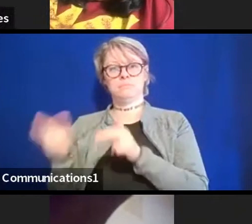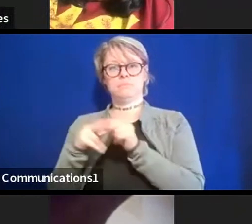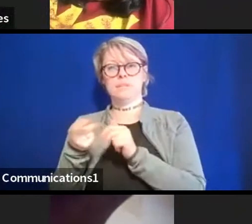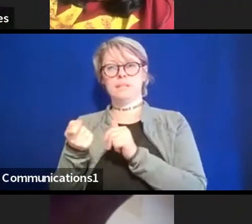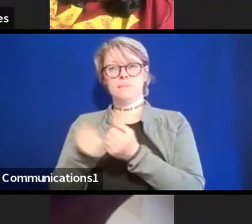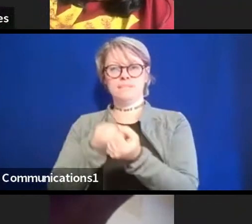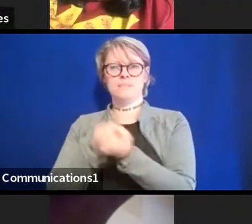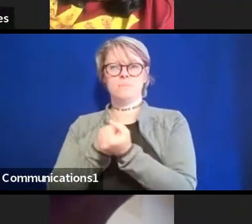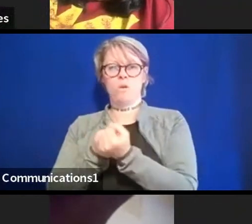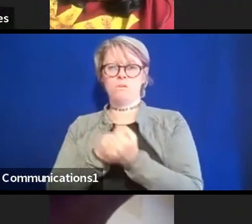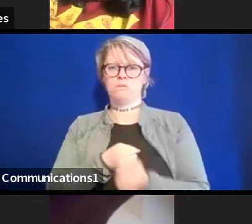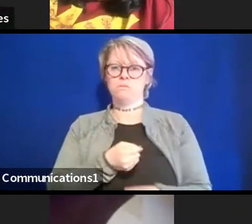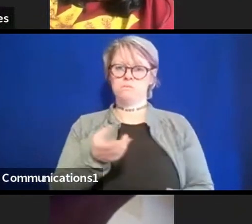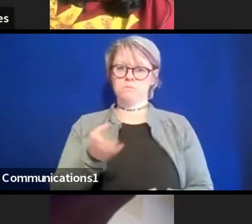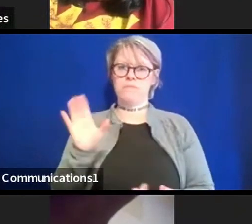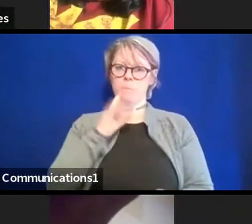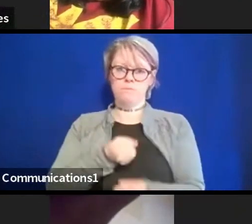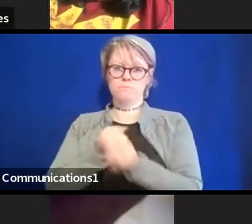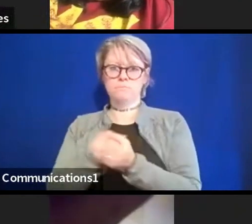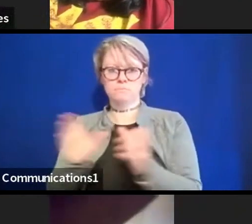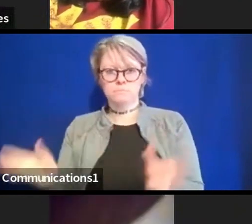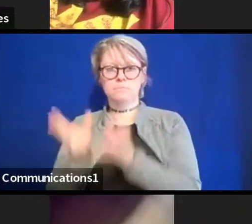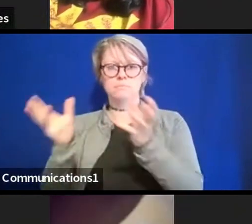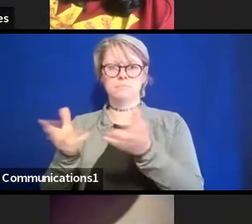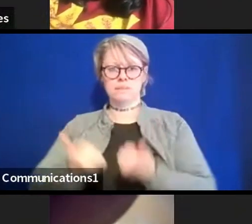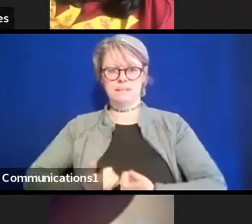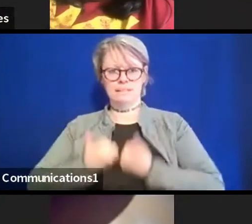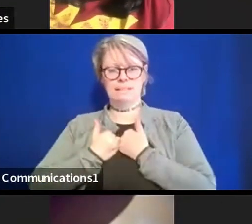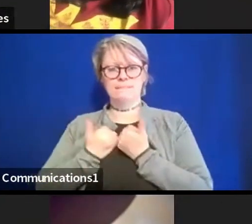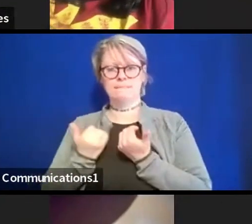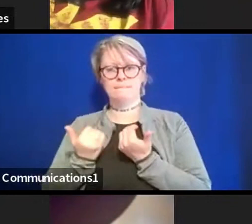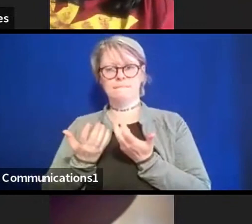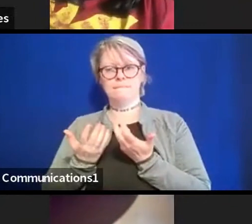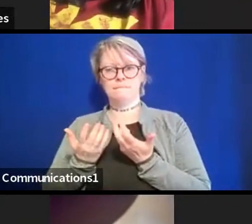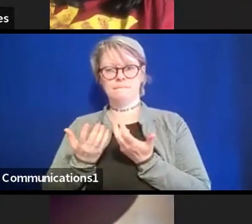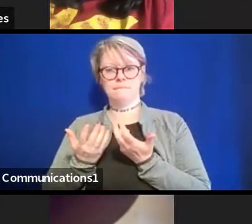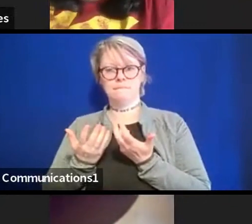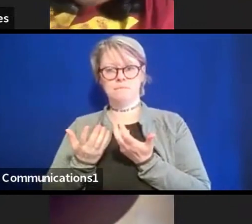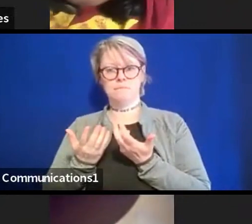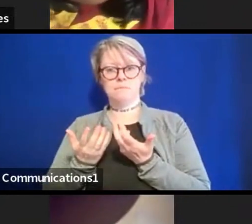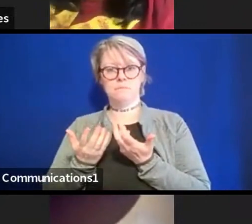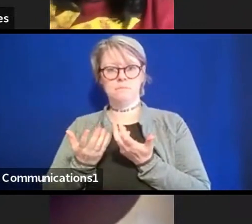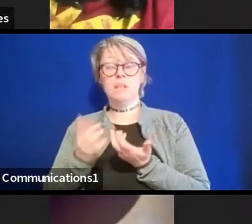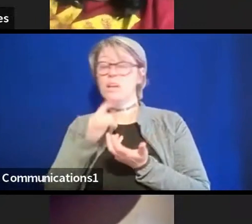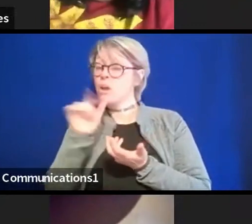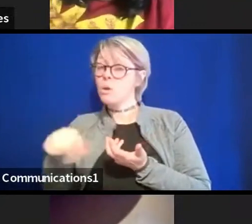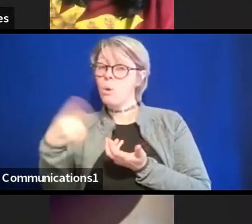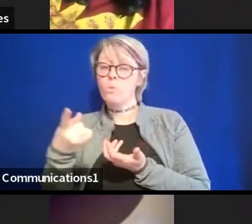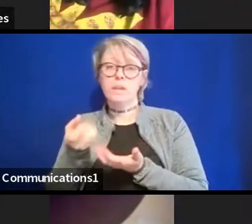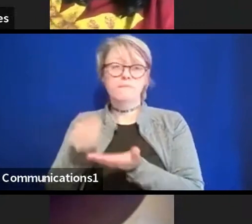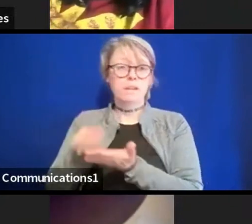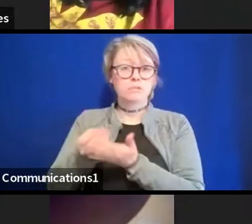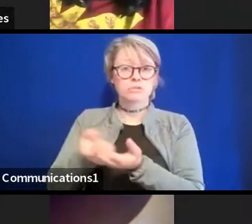financial support that could help us live, well, not only financial support, but like medical support or home